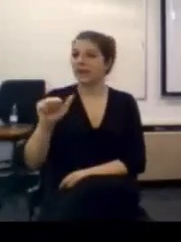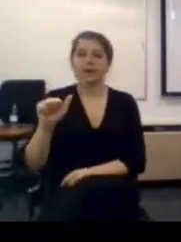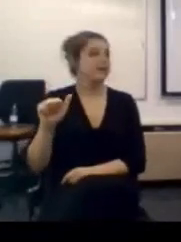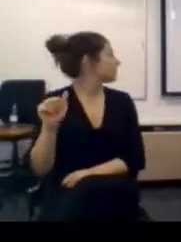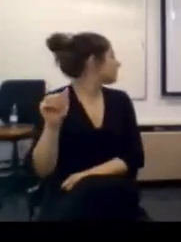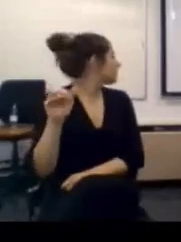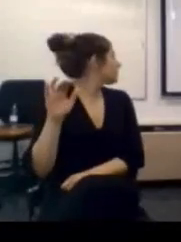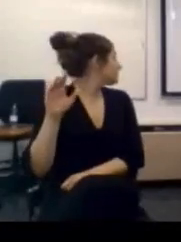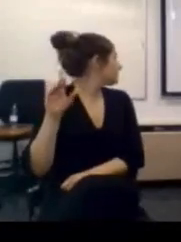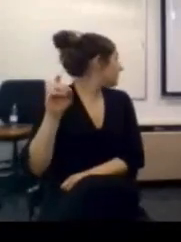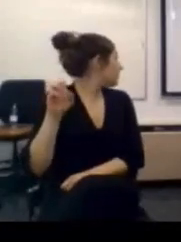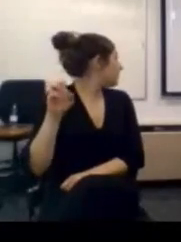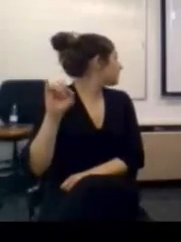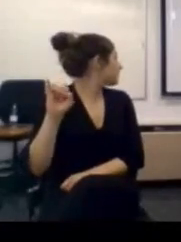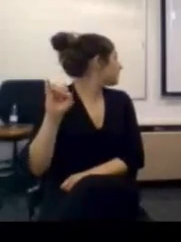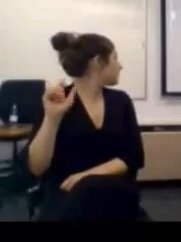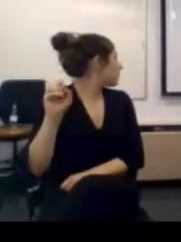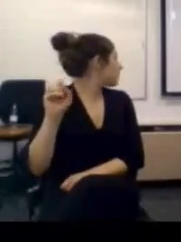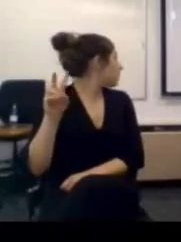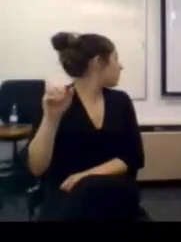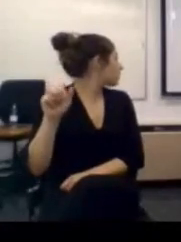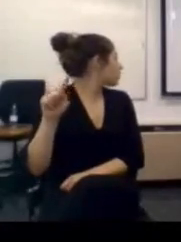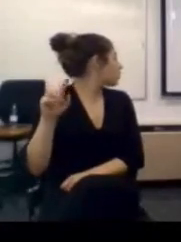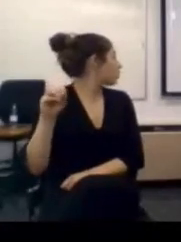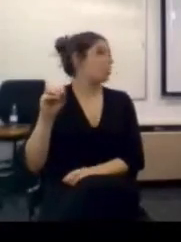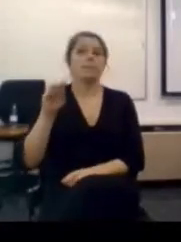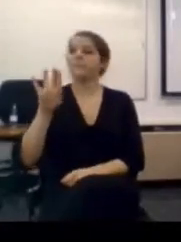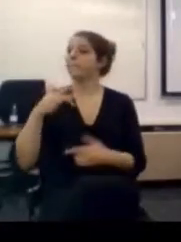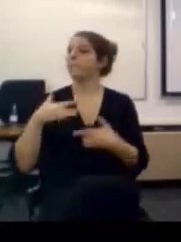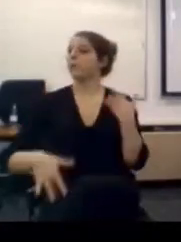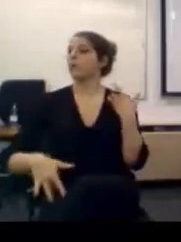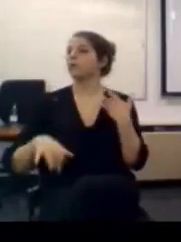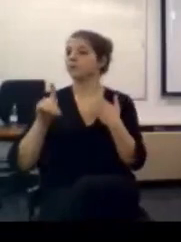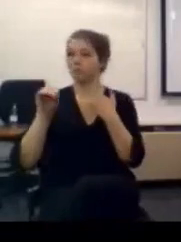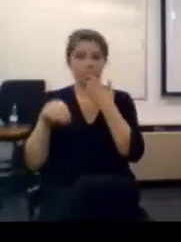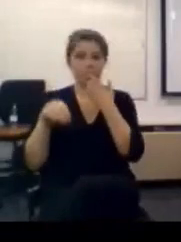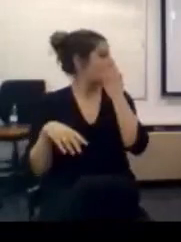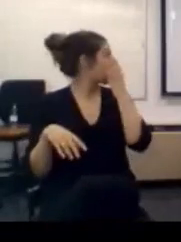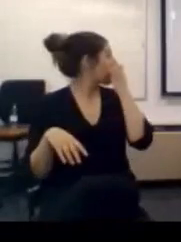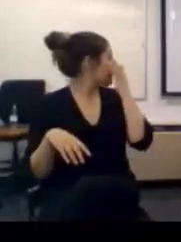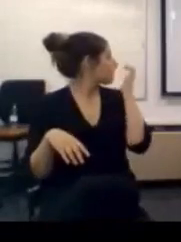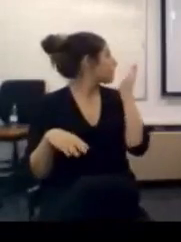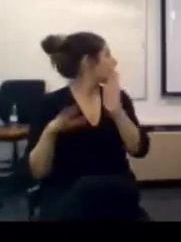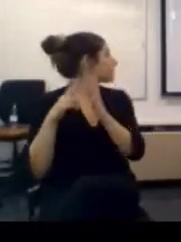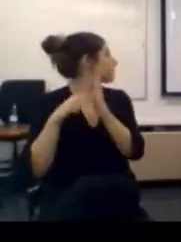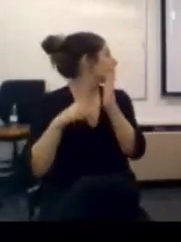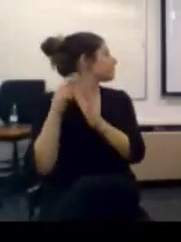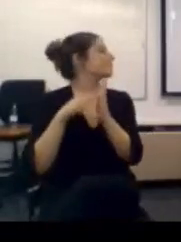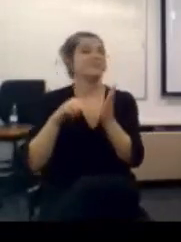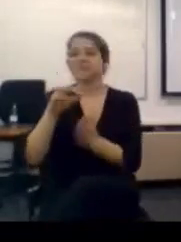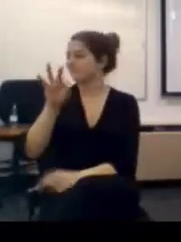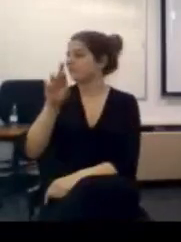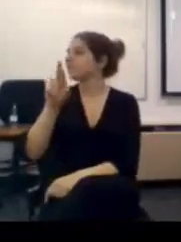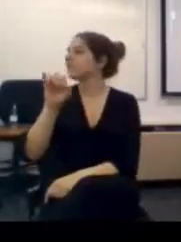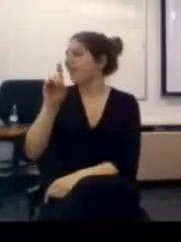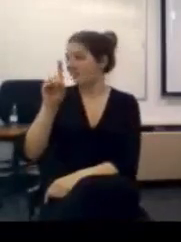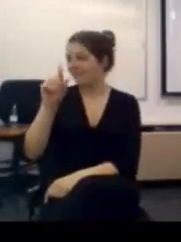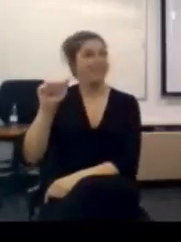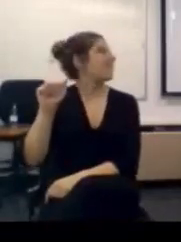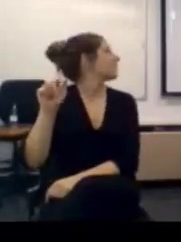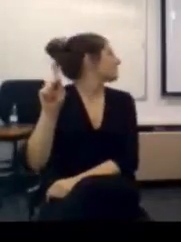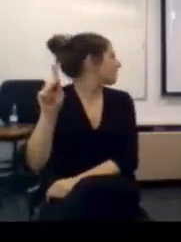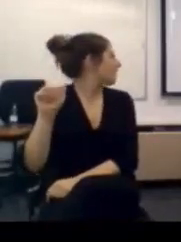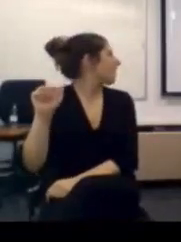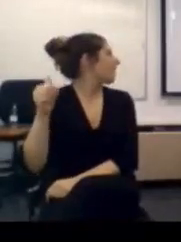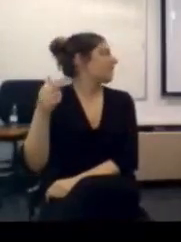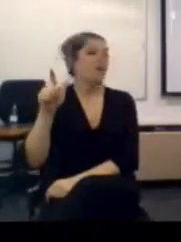dyslexia. Singer Demi Lovato, who has bipolar disorder. And painter